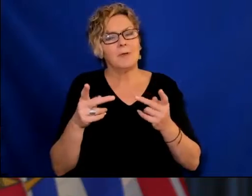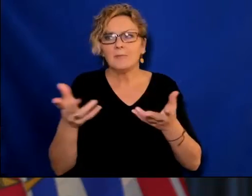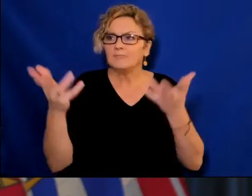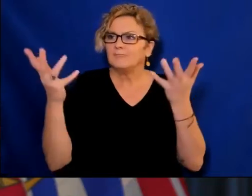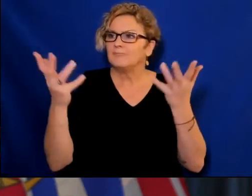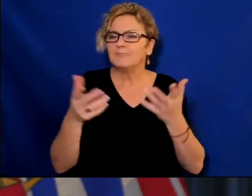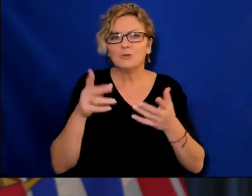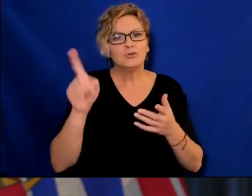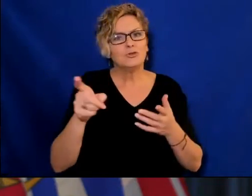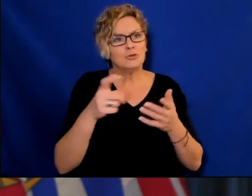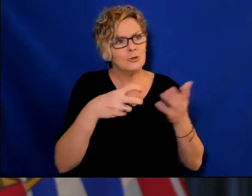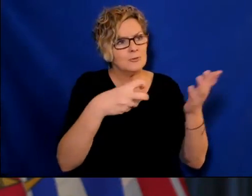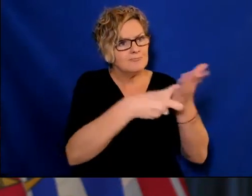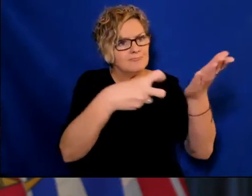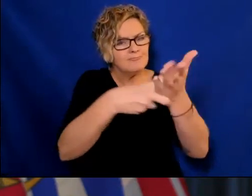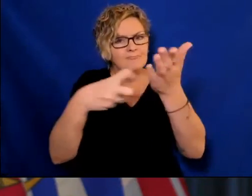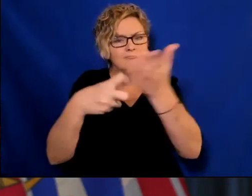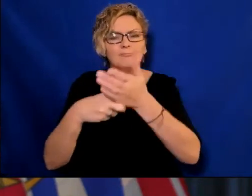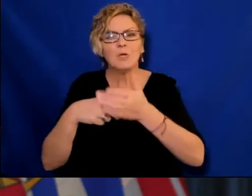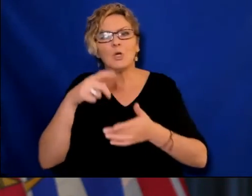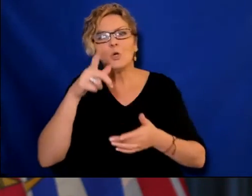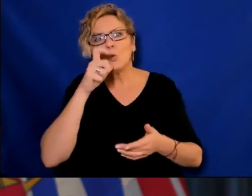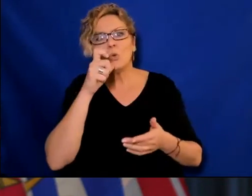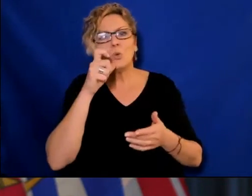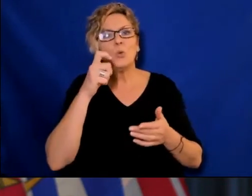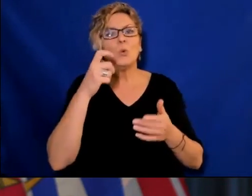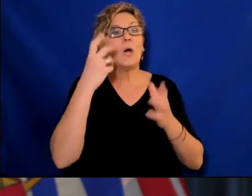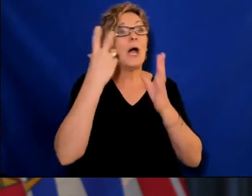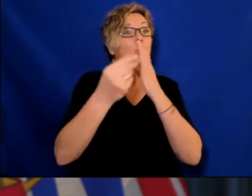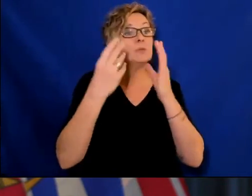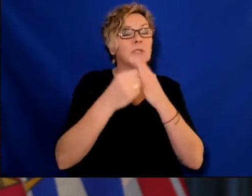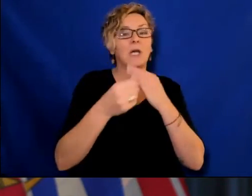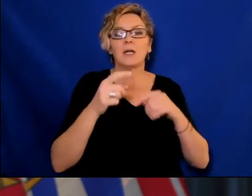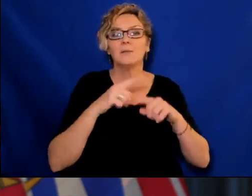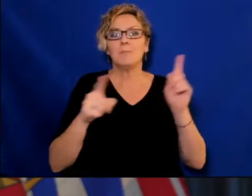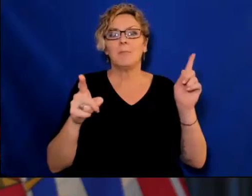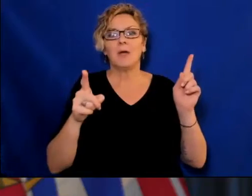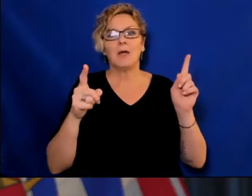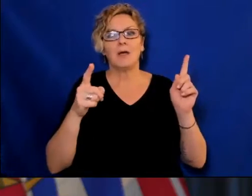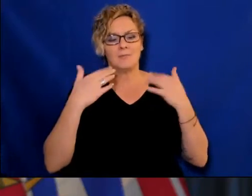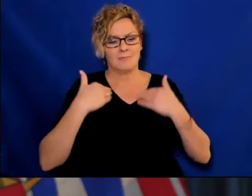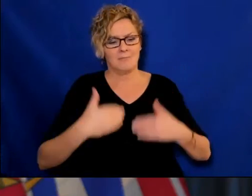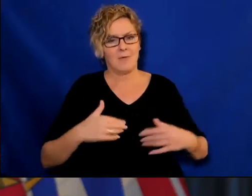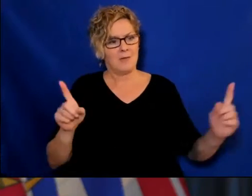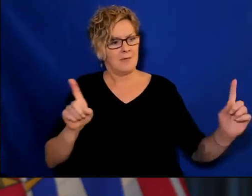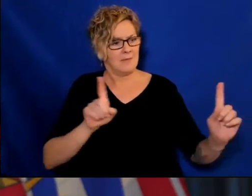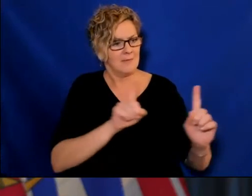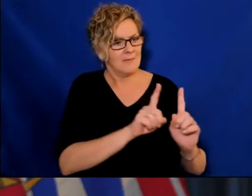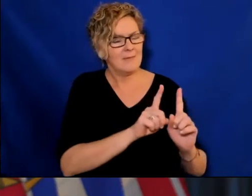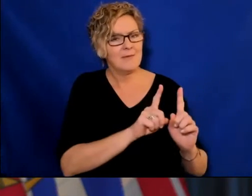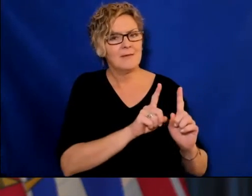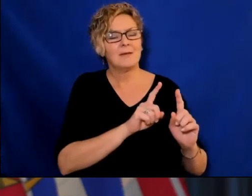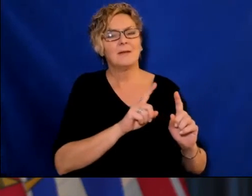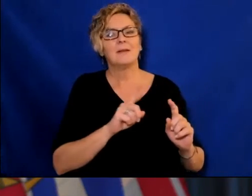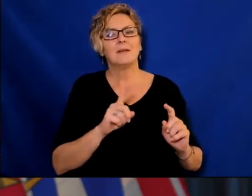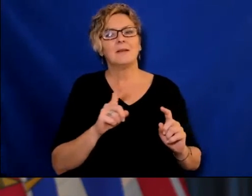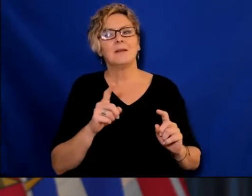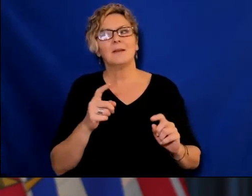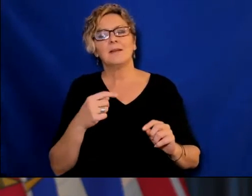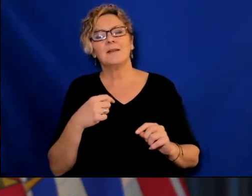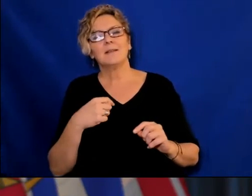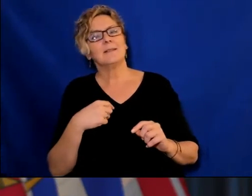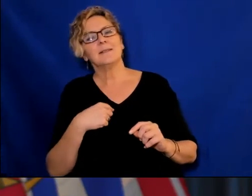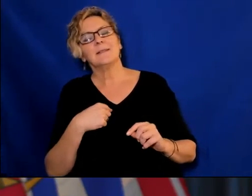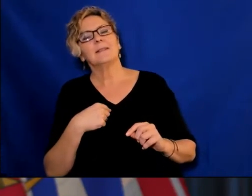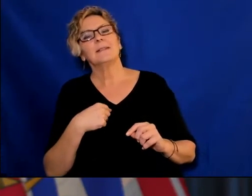distancing outside. This is the same issue. We know that people with disabilities, it's not always clear that they're